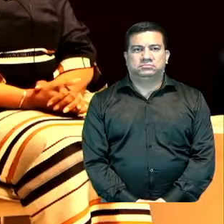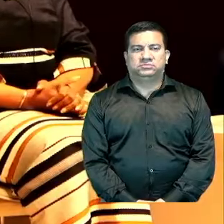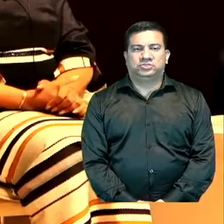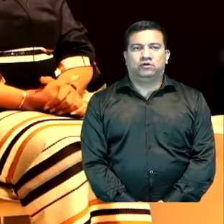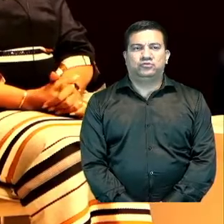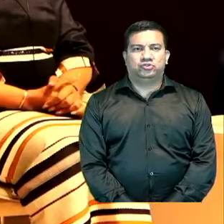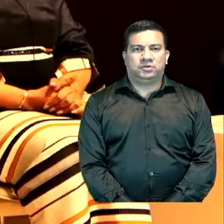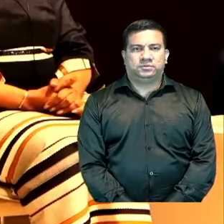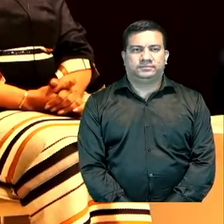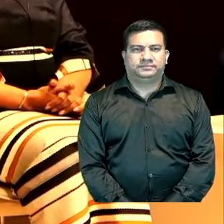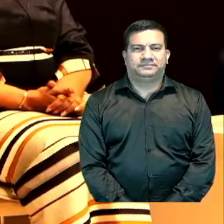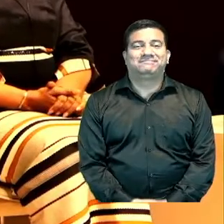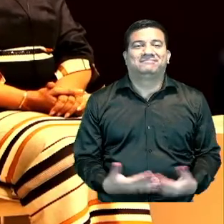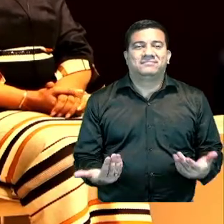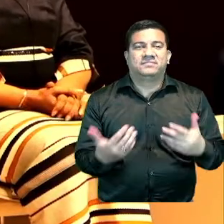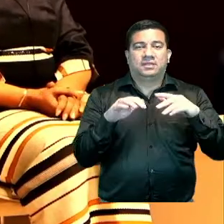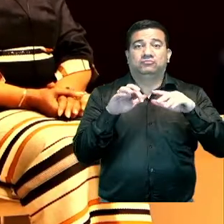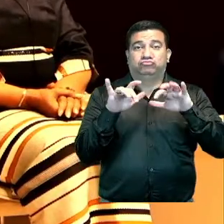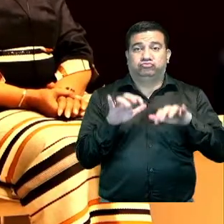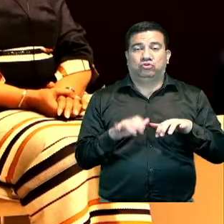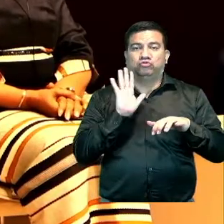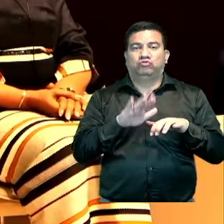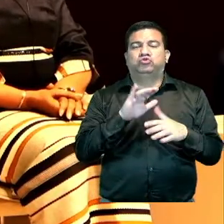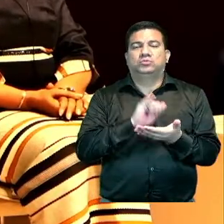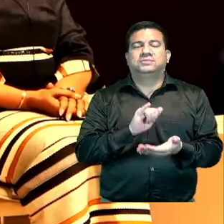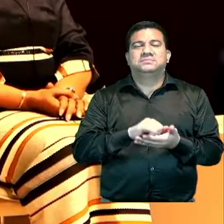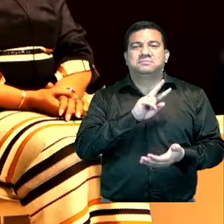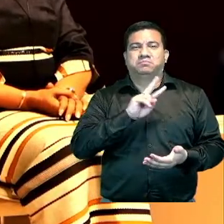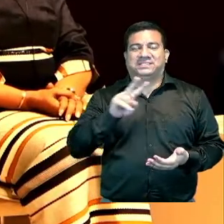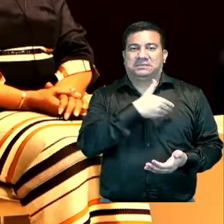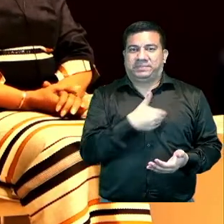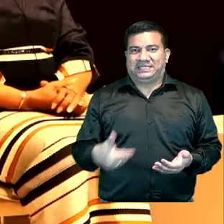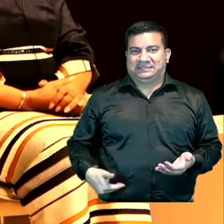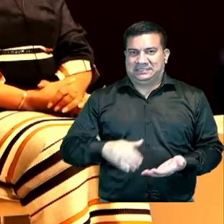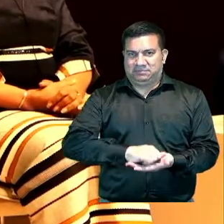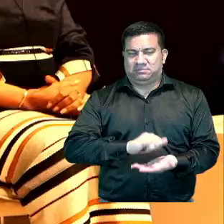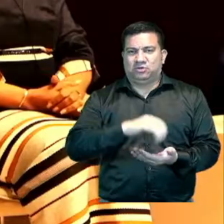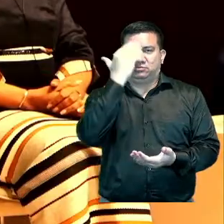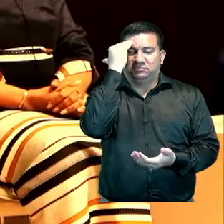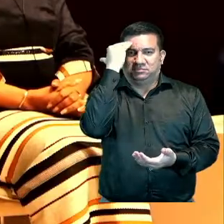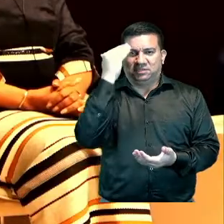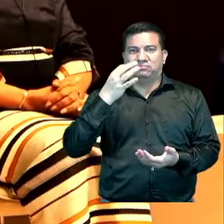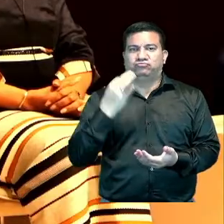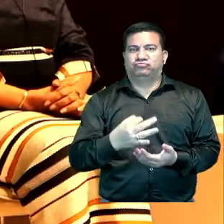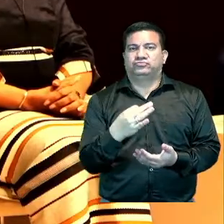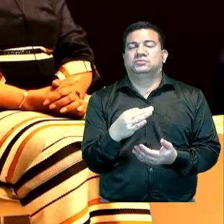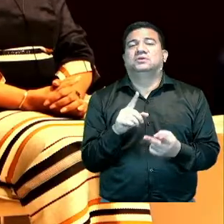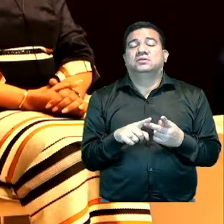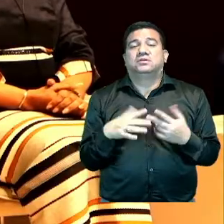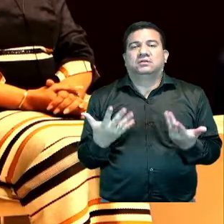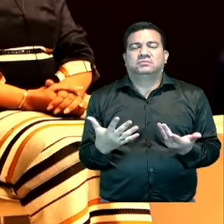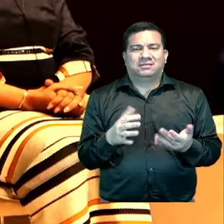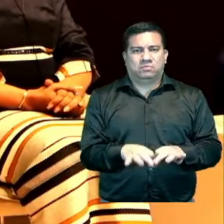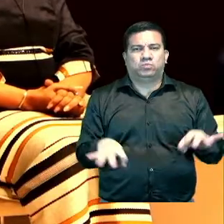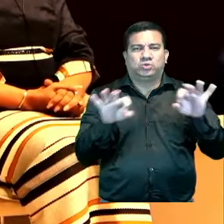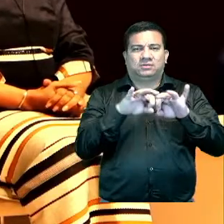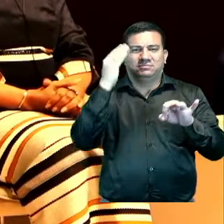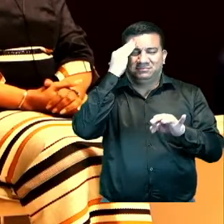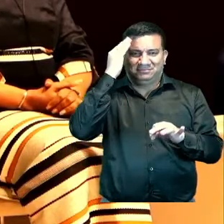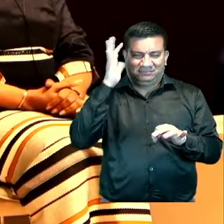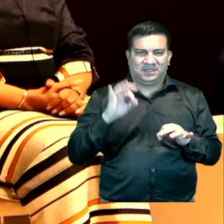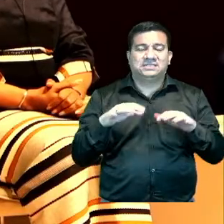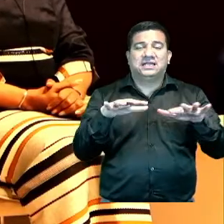La oficina de la vicepresidenta de la The Vice President's office had a fundamental role in adopting